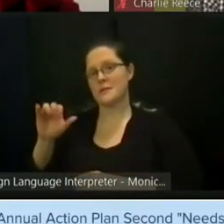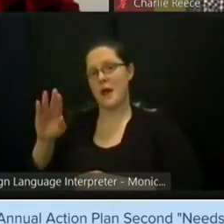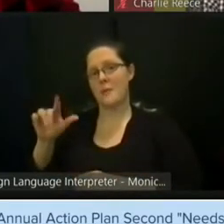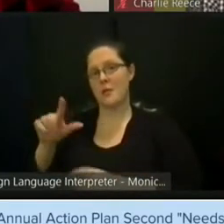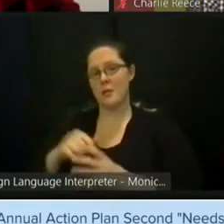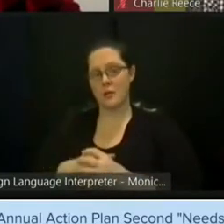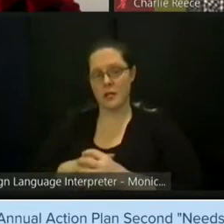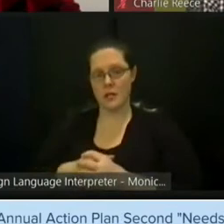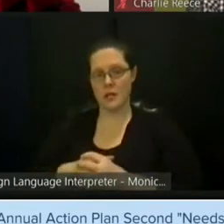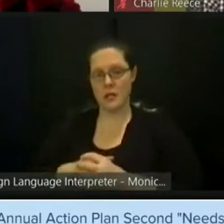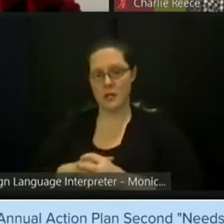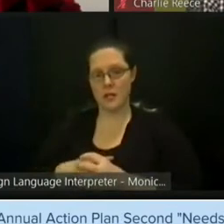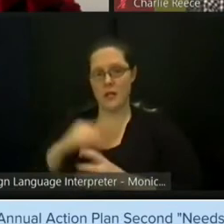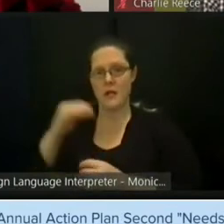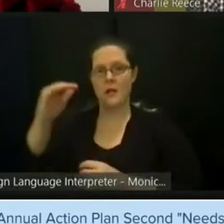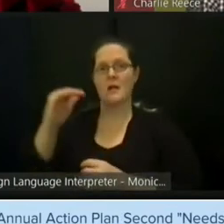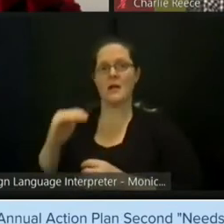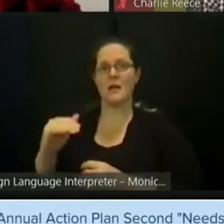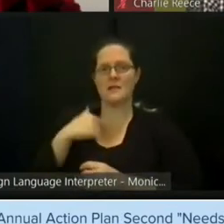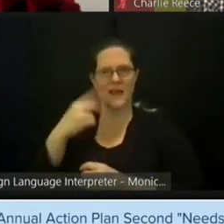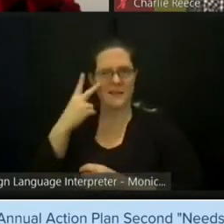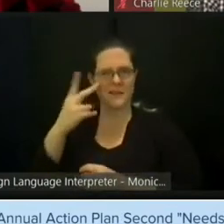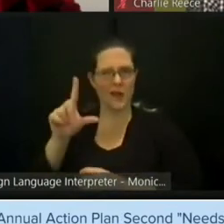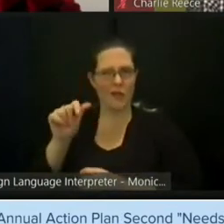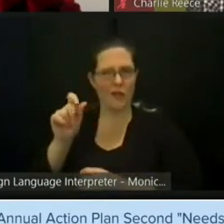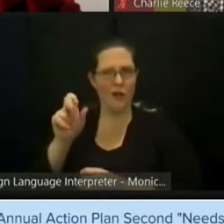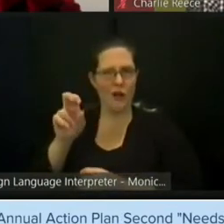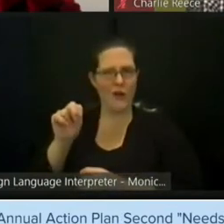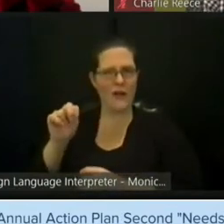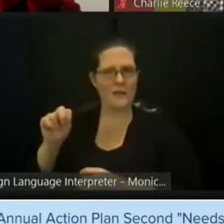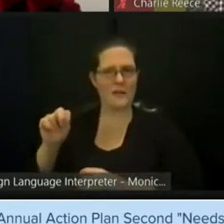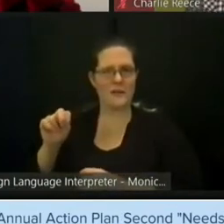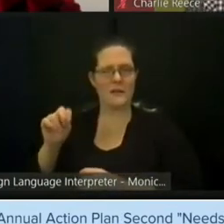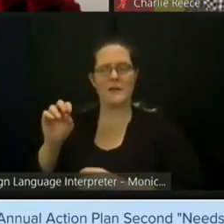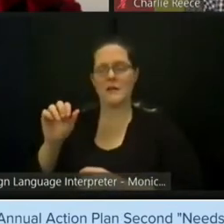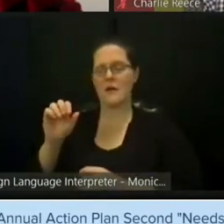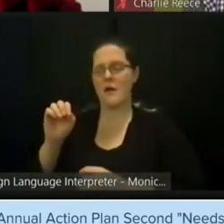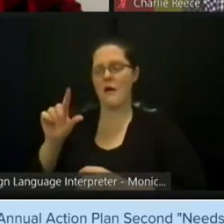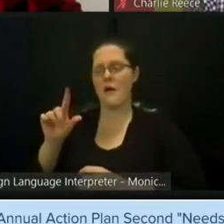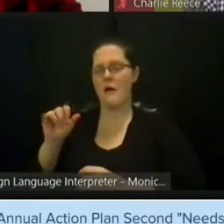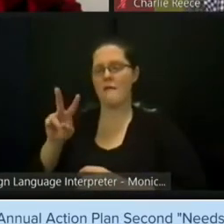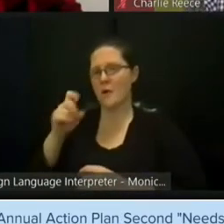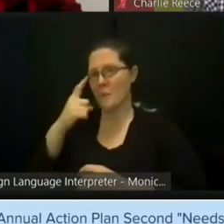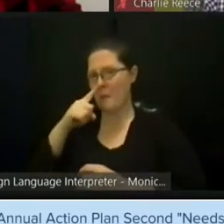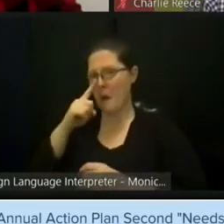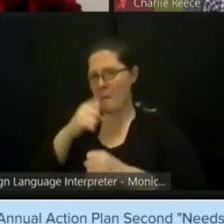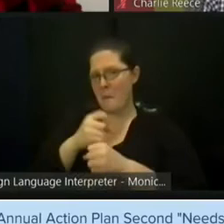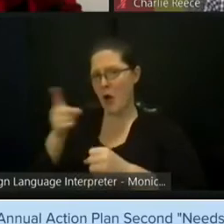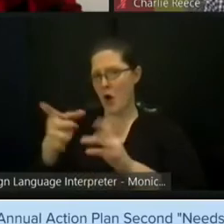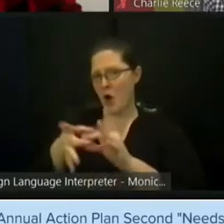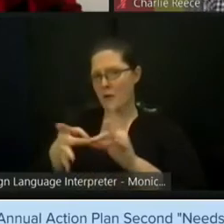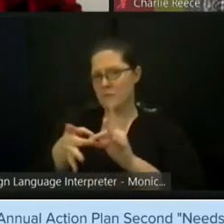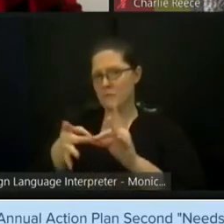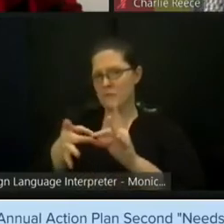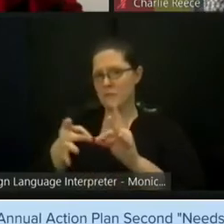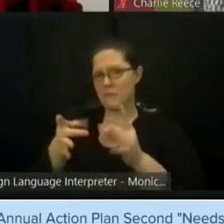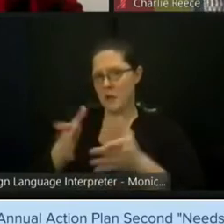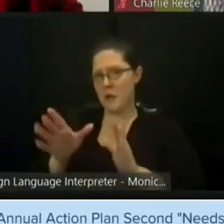Next, we will hear from, I see Lorian Olive. Madam Clerk, can you make Ms. Olive available to be heard?